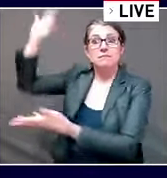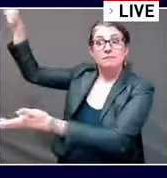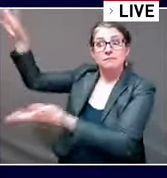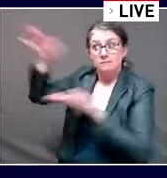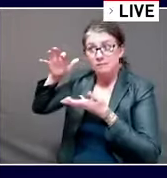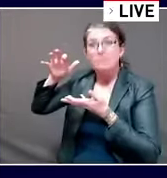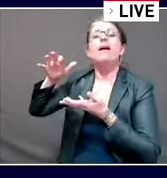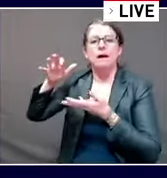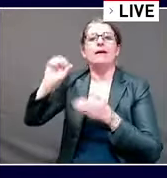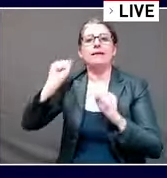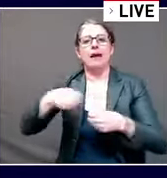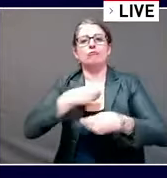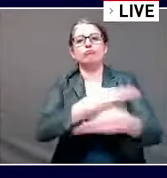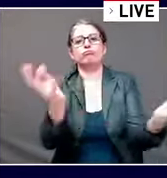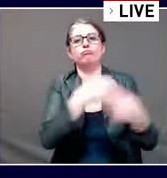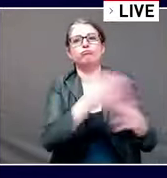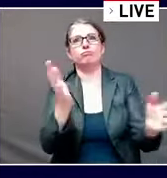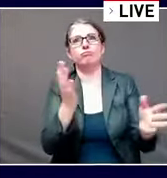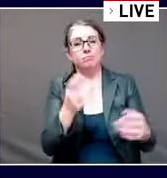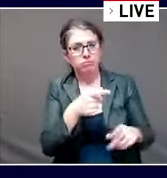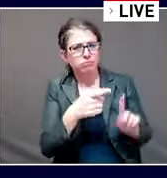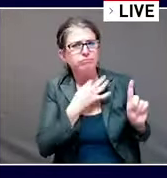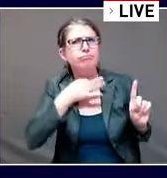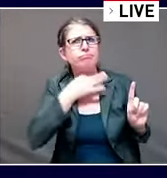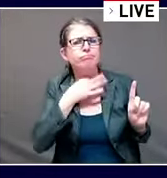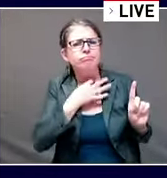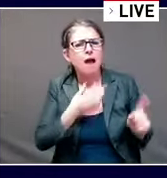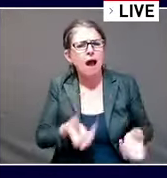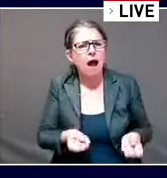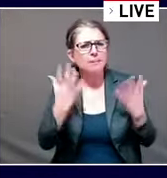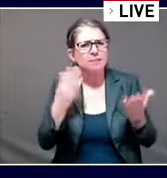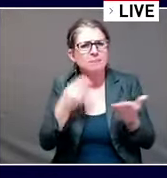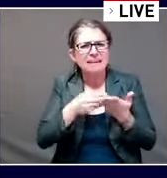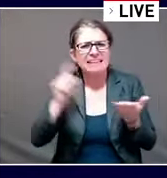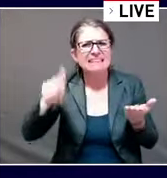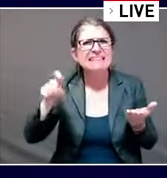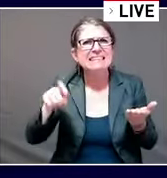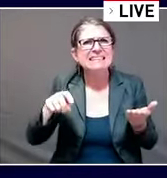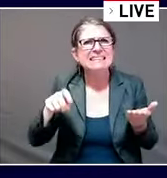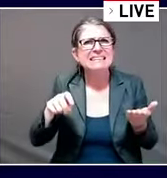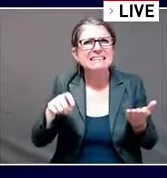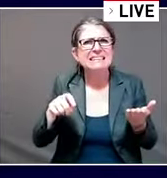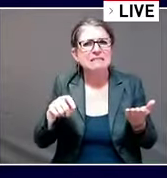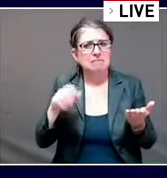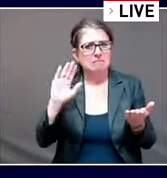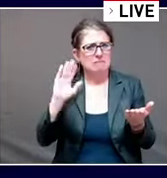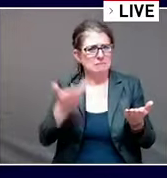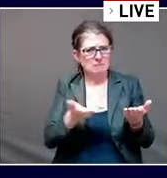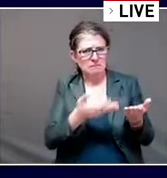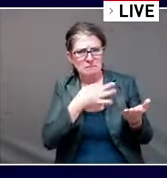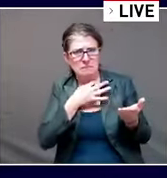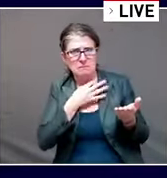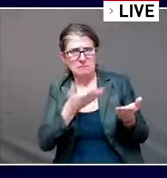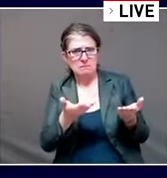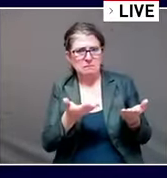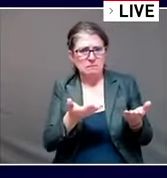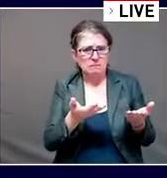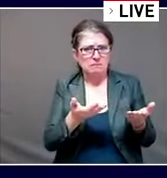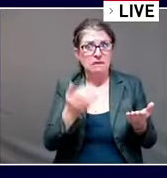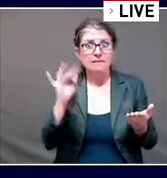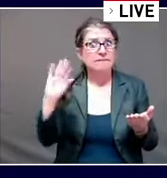for distribution? Sure. So, Joe, let me, yes. So additional funding is needed